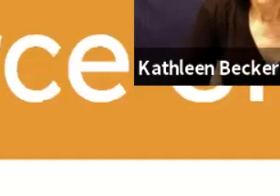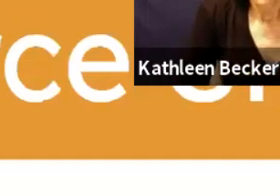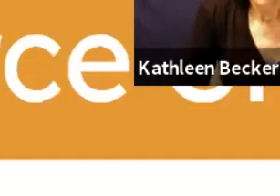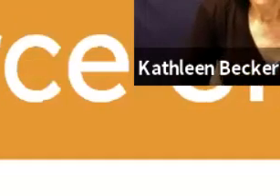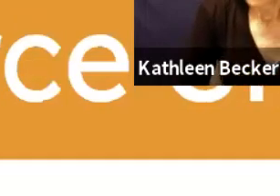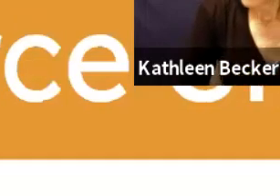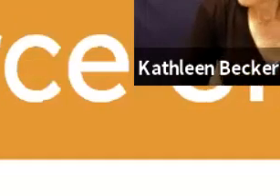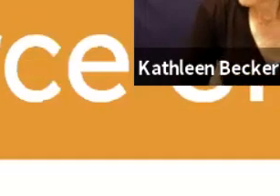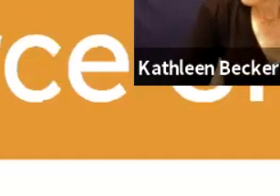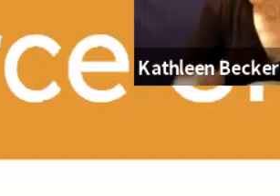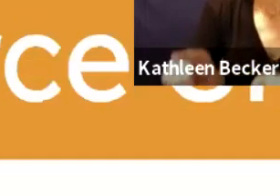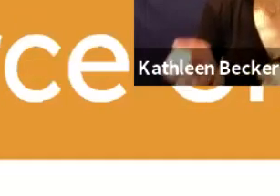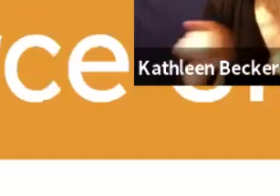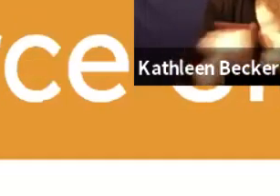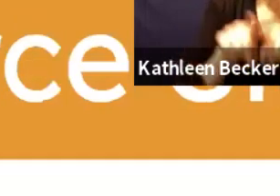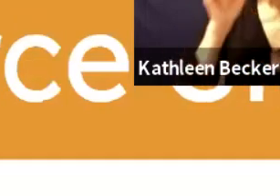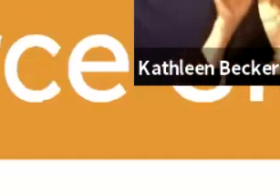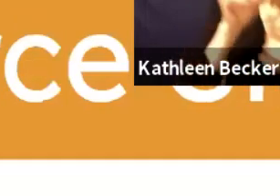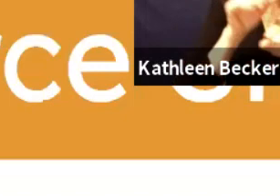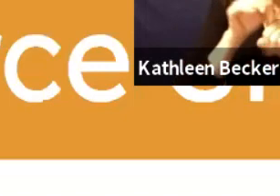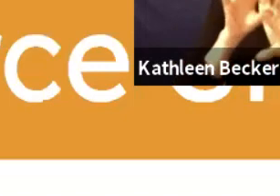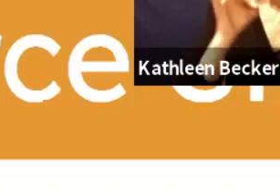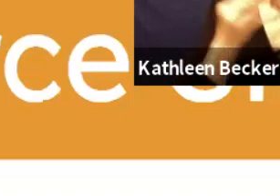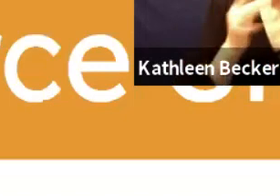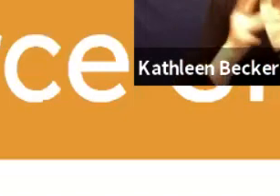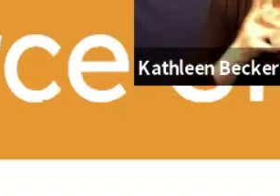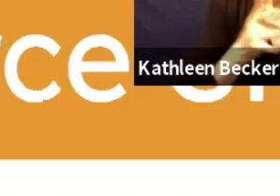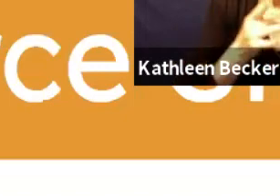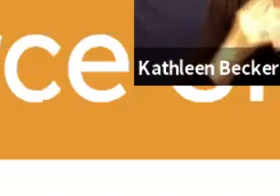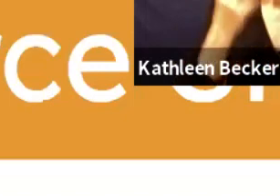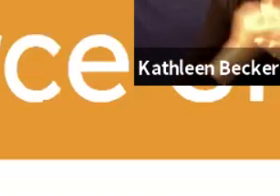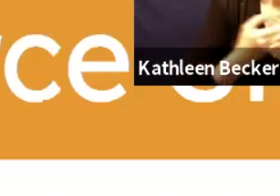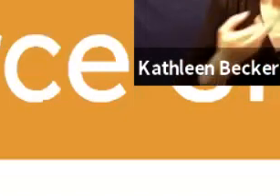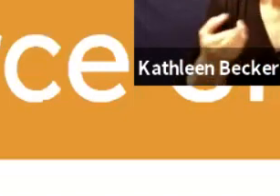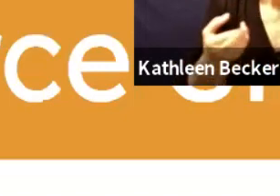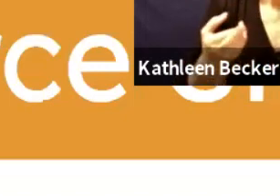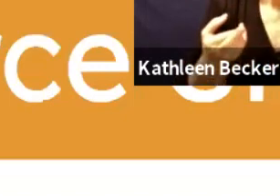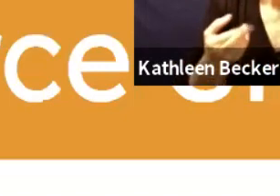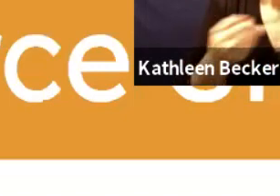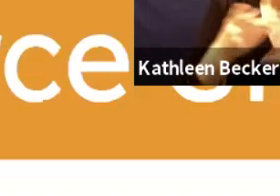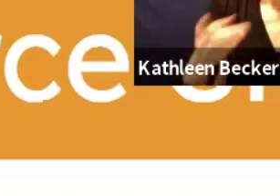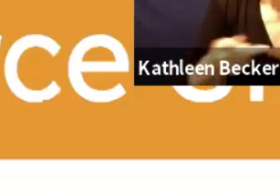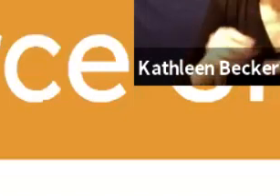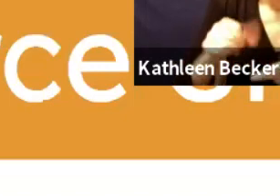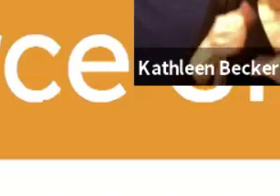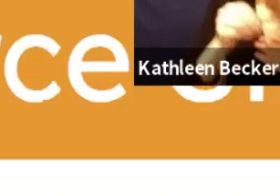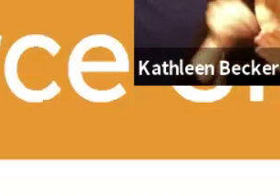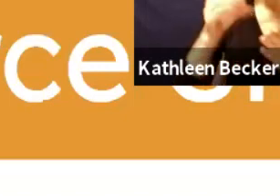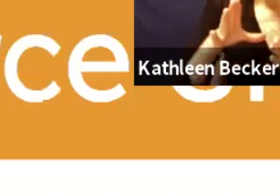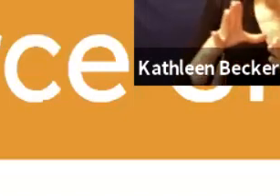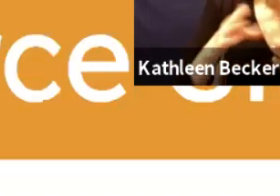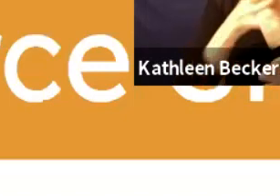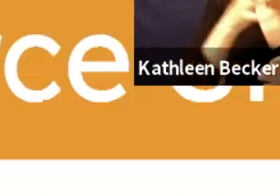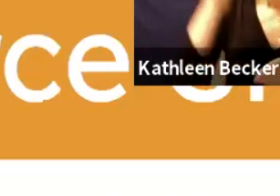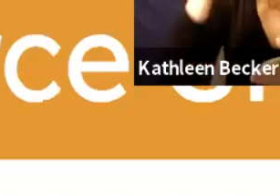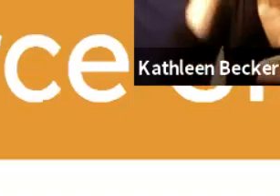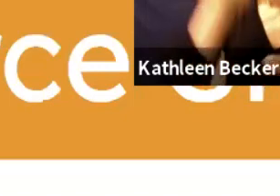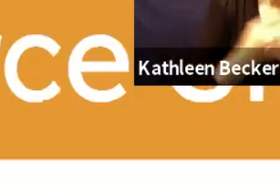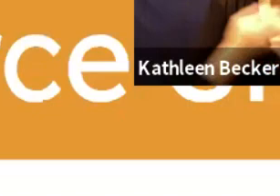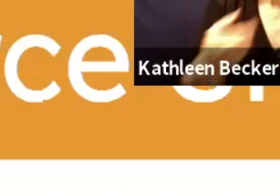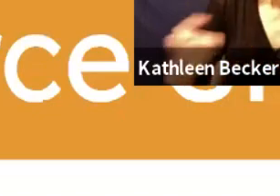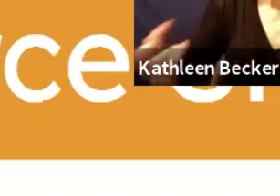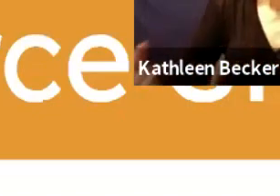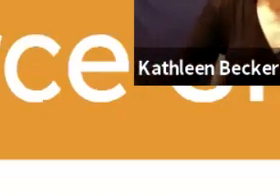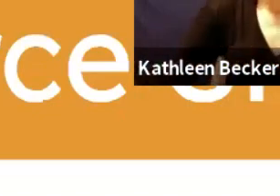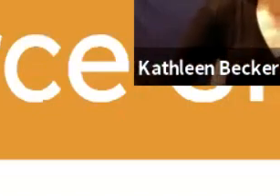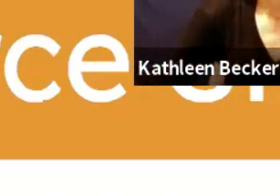I'd also like to remind you that the Family Technology resource site has many other student and parent resources,